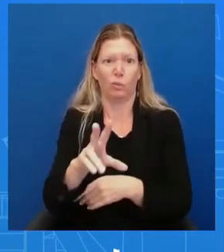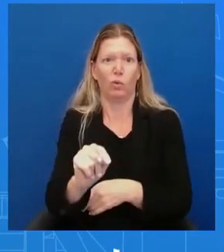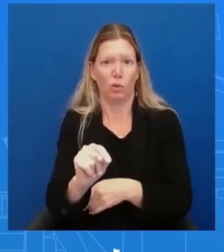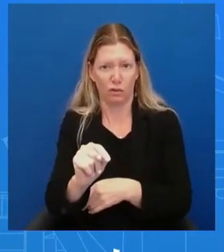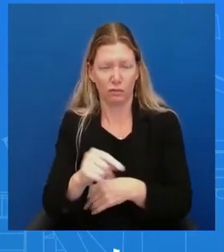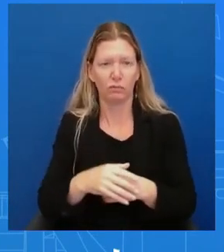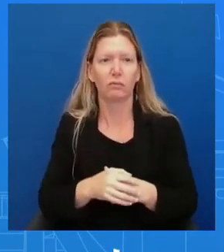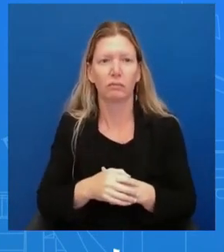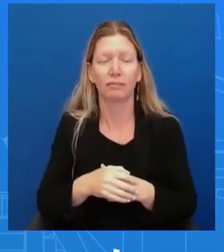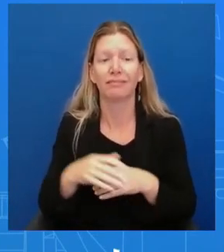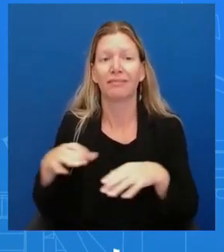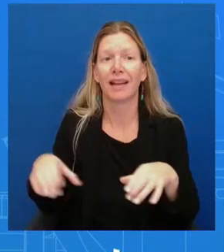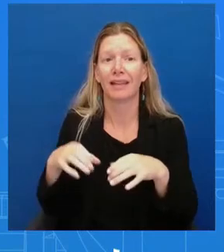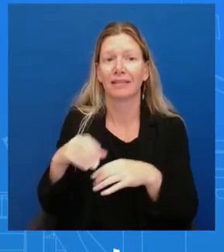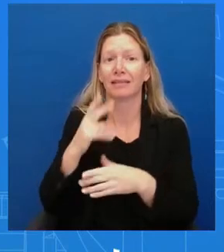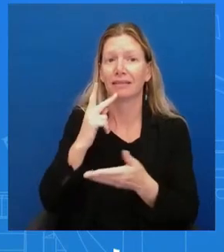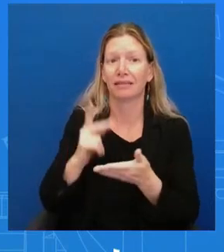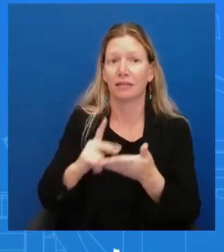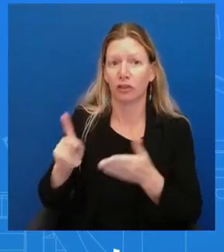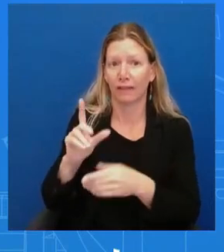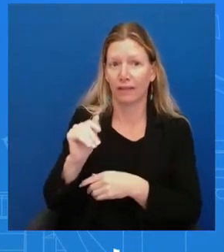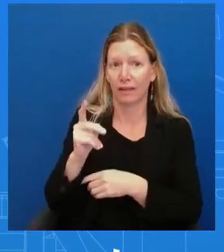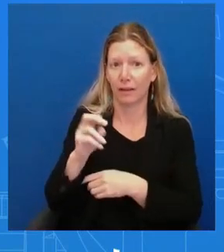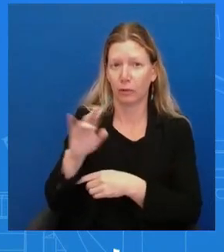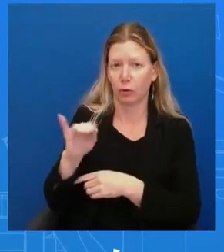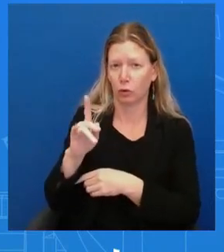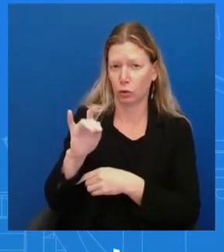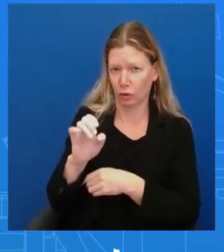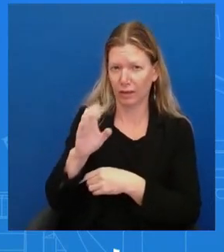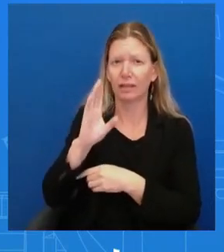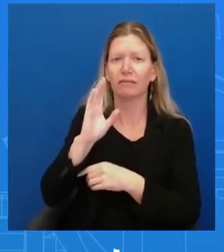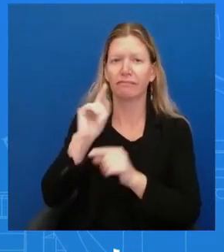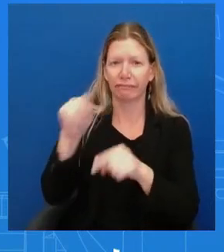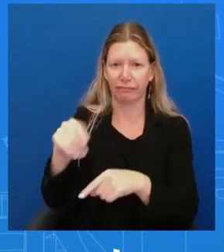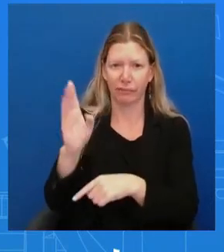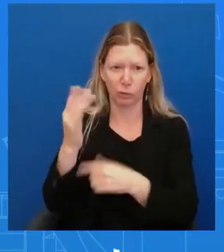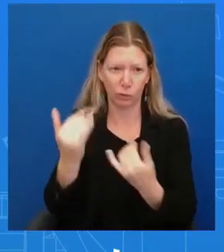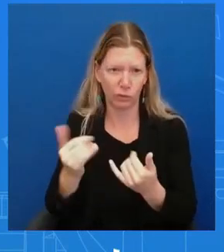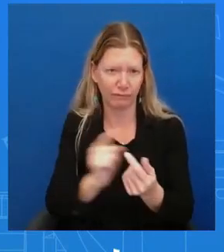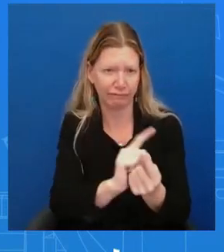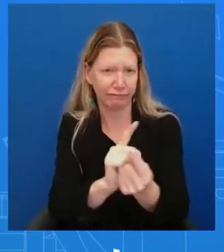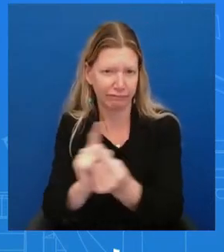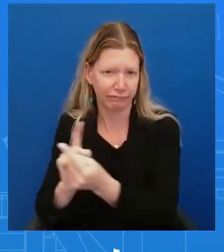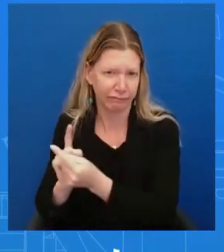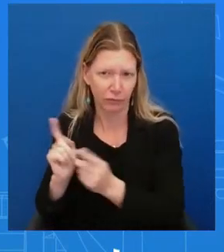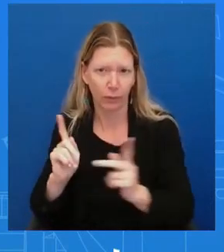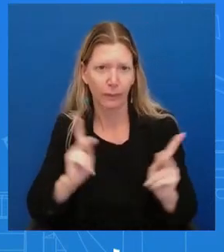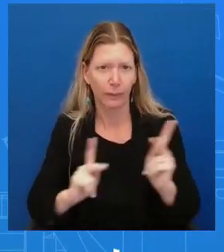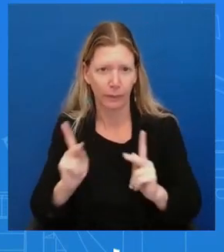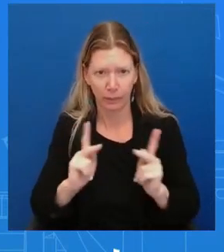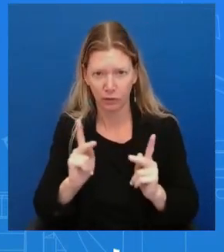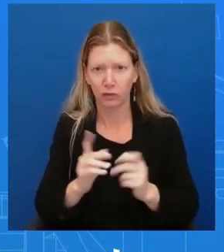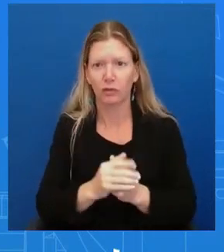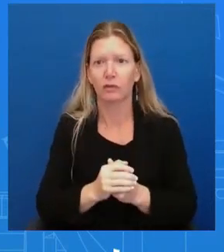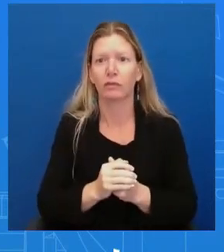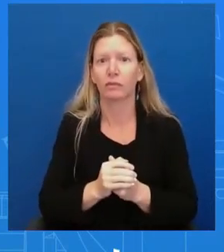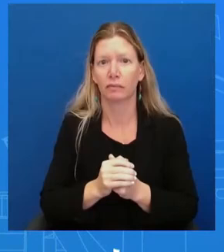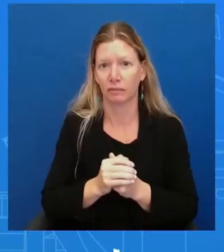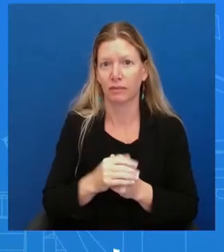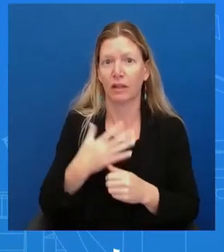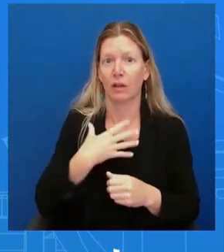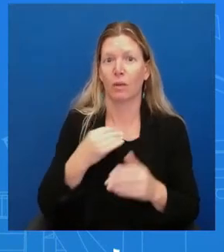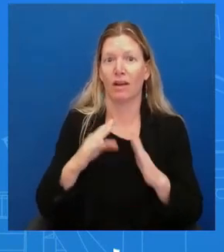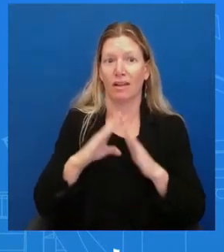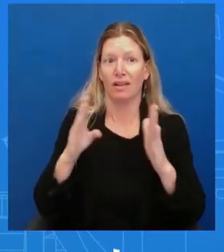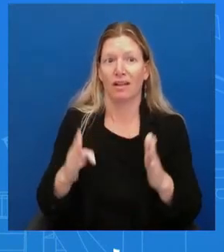with stakeholders. And twice last week, the White House convened a meeting for the Biden-Harris administration